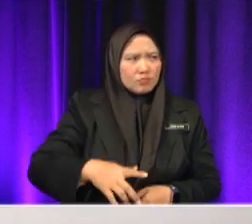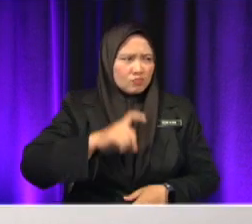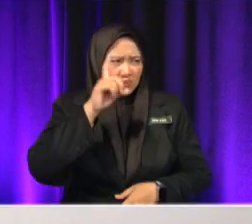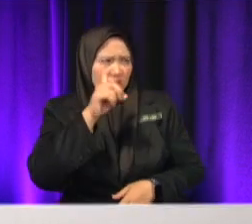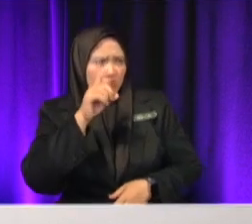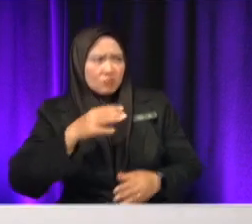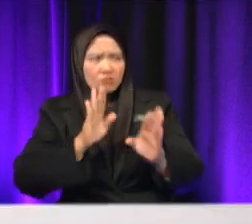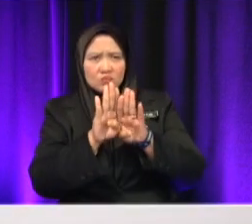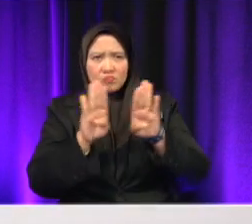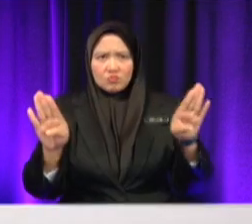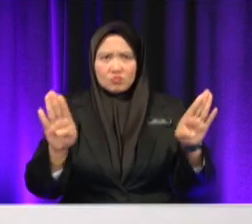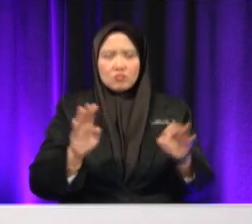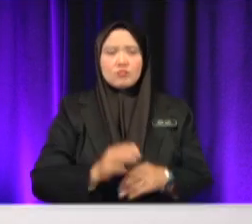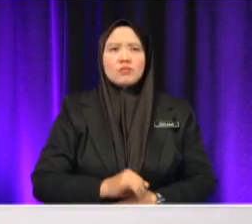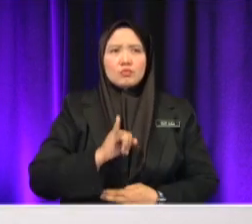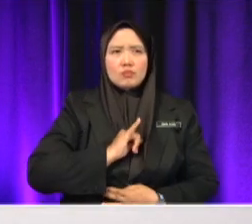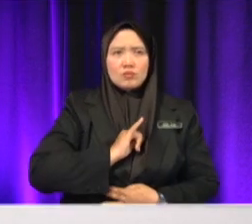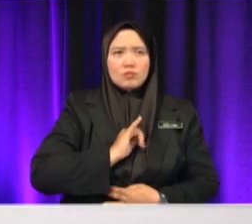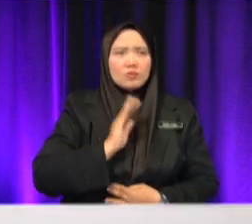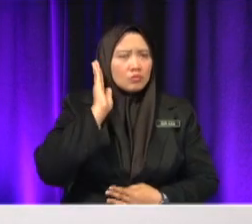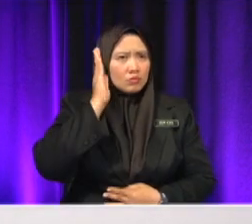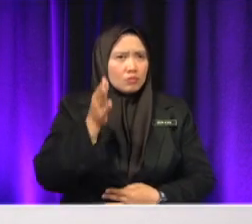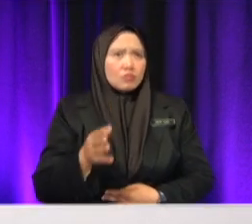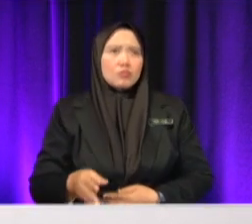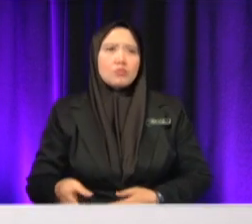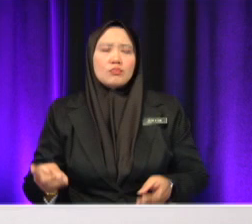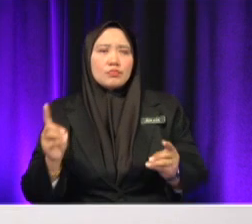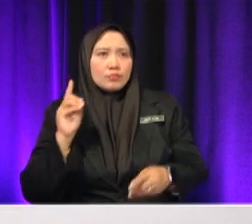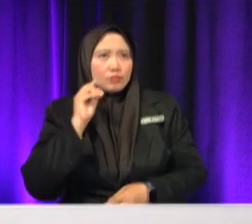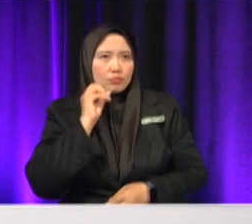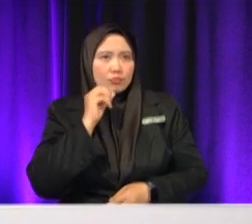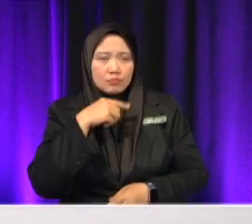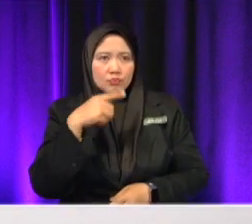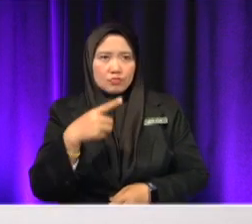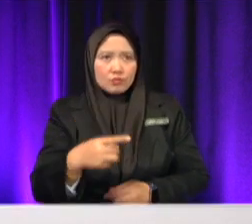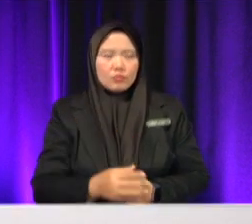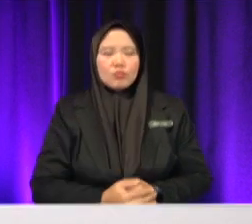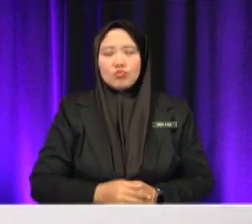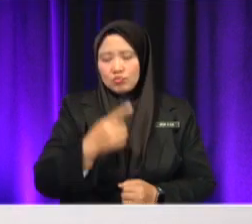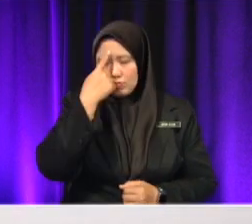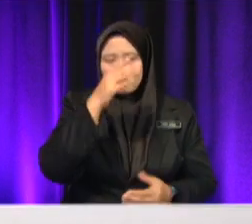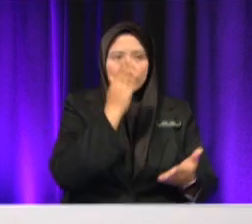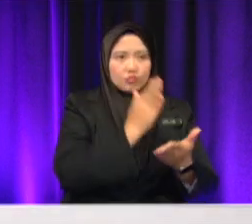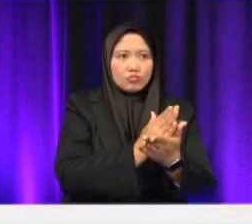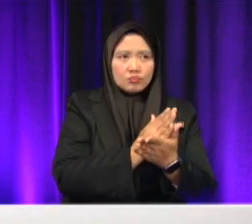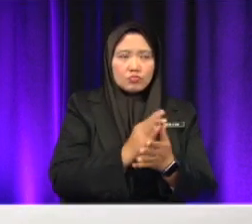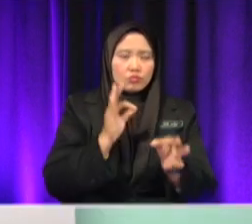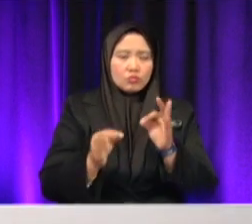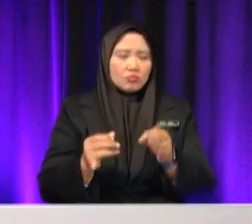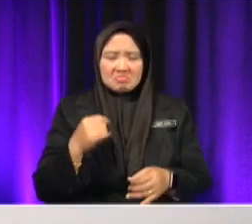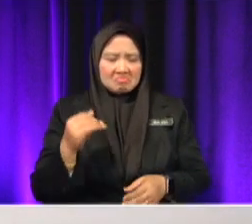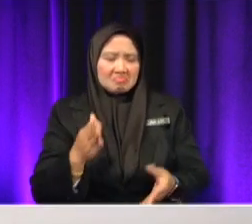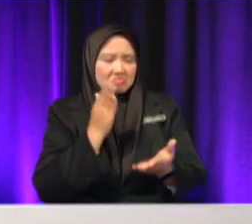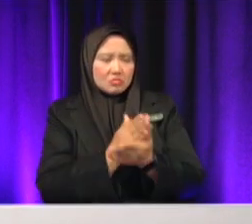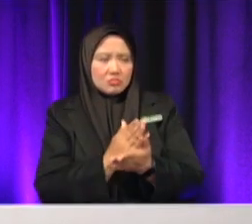demand them to stop. But if they wouldn't want to stop, I will immediately report to the authorities. Okay, so I